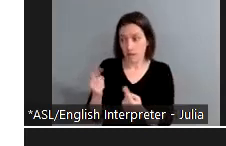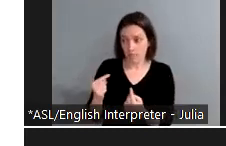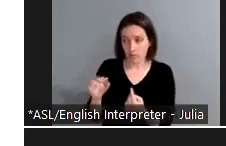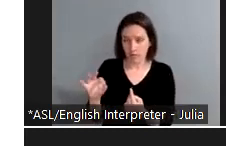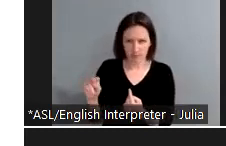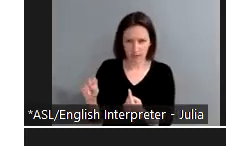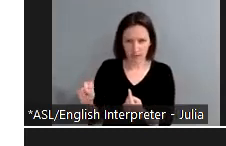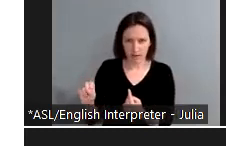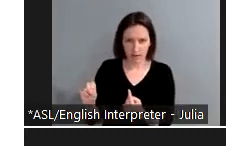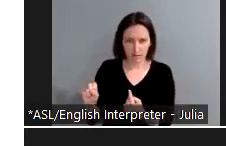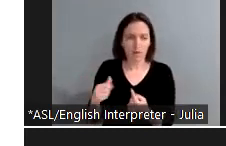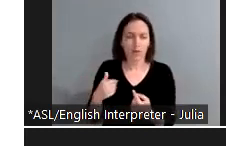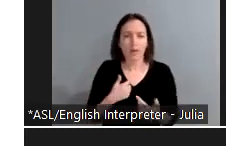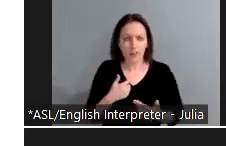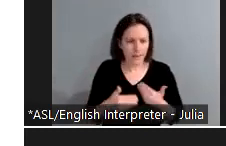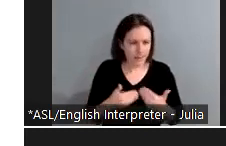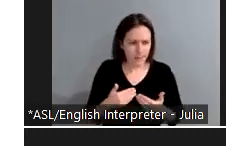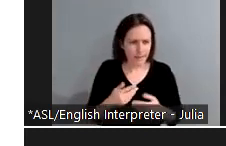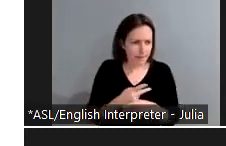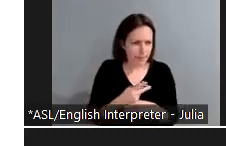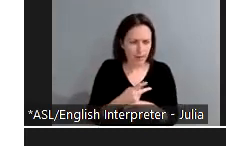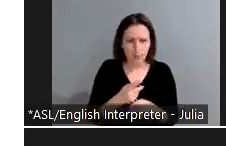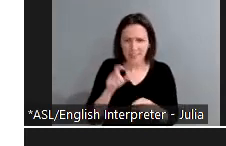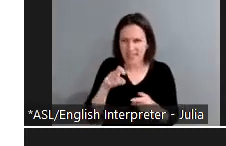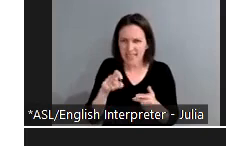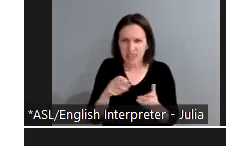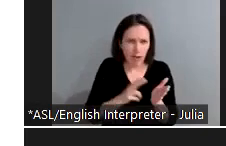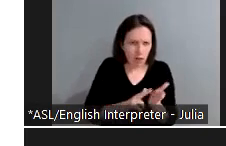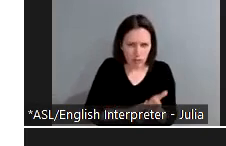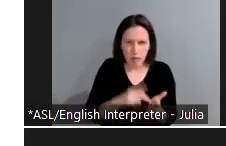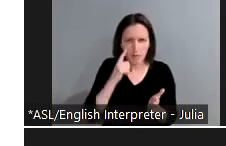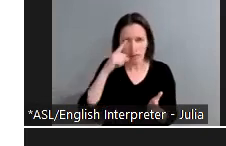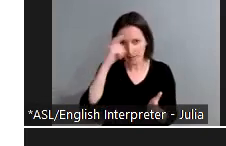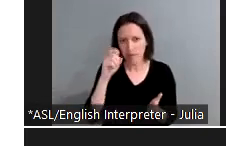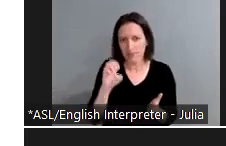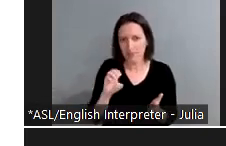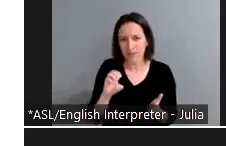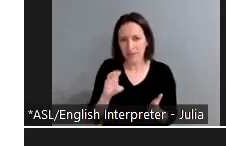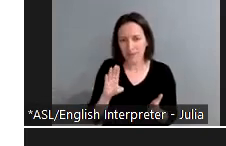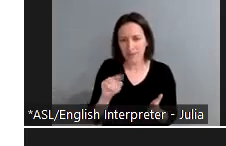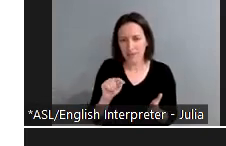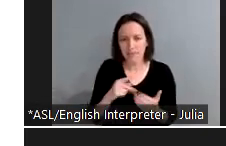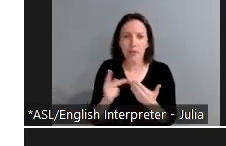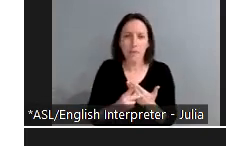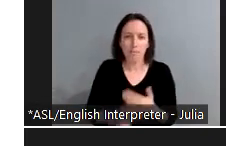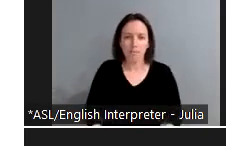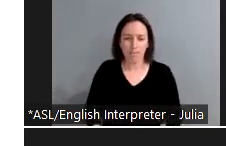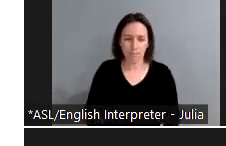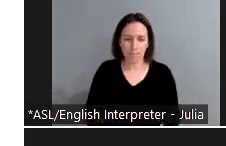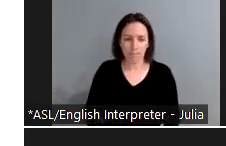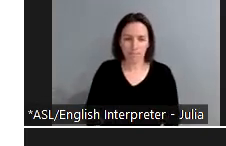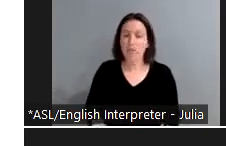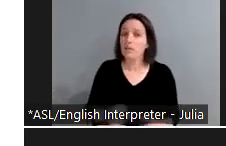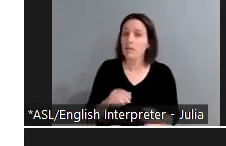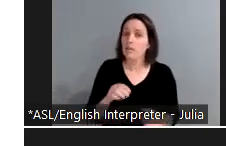are working on executing necessary contracts for the Summer EBT program. We're working with our